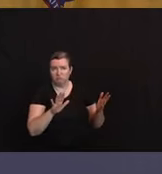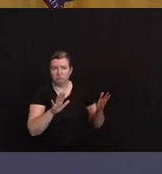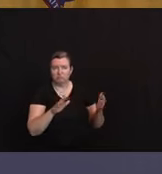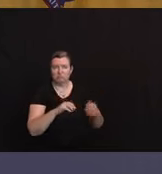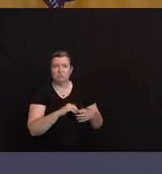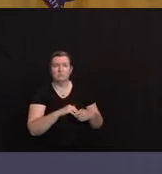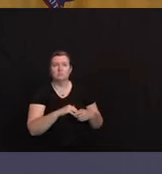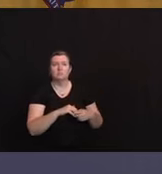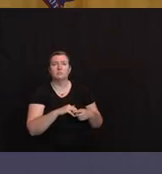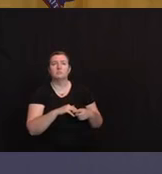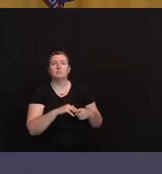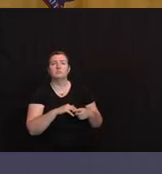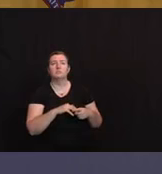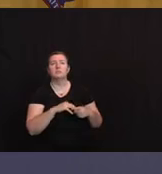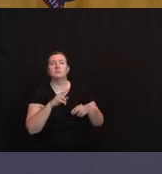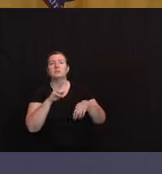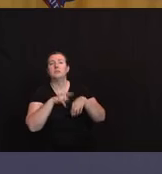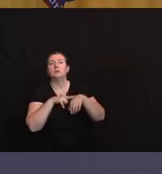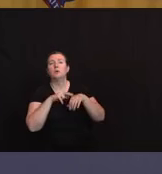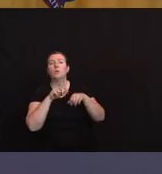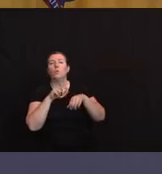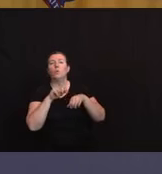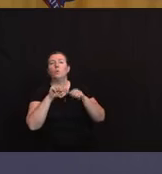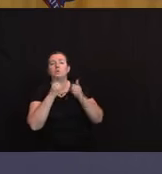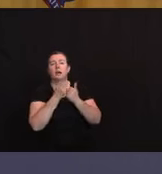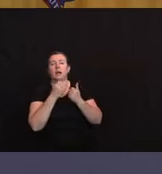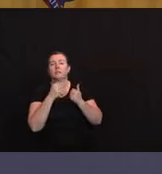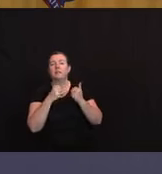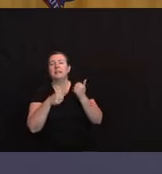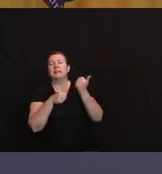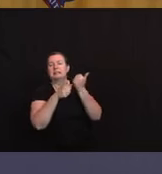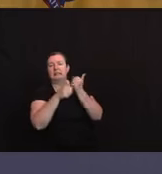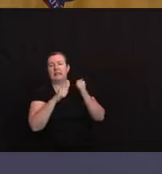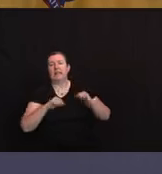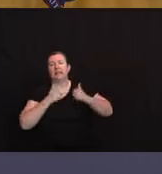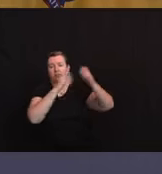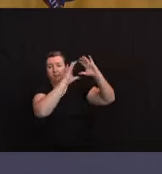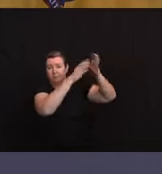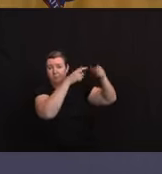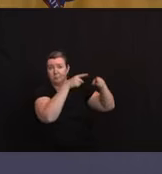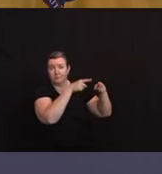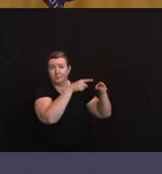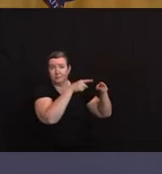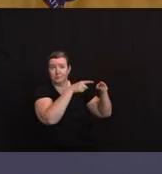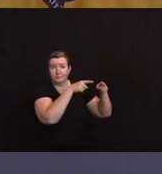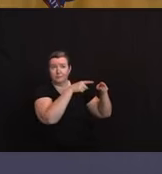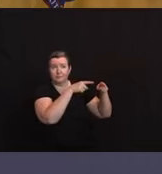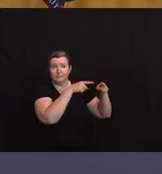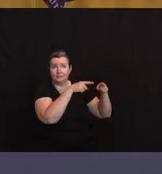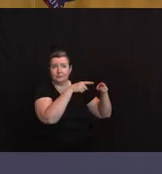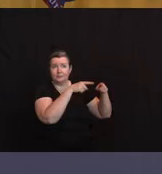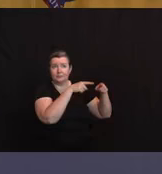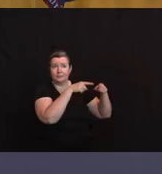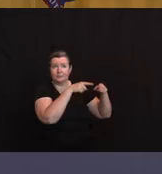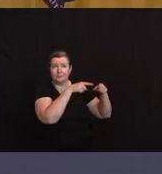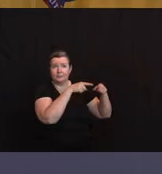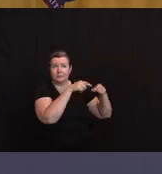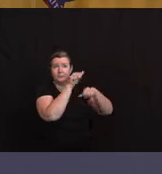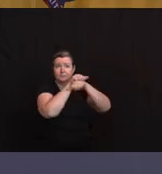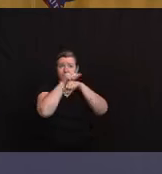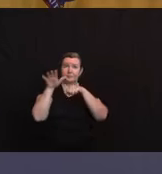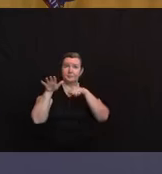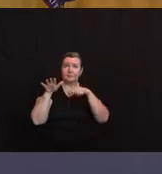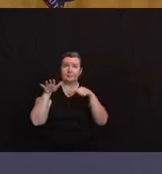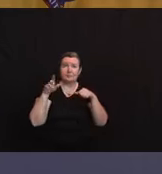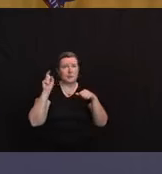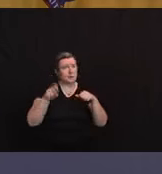and I believe they sent Governor Yu and other governors around the country a letter saying, you know, we got to be ready for imminent new COVID outbreaks at